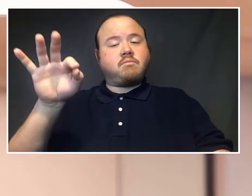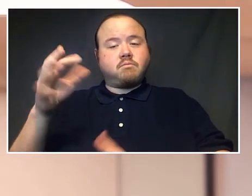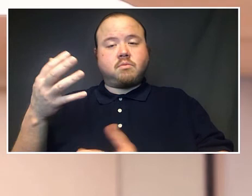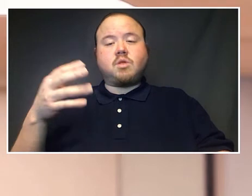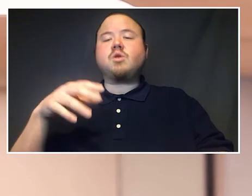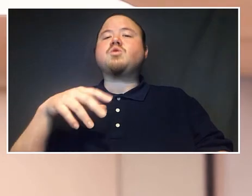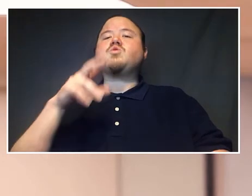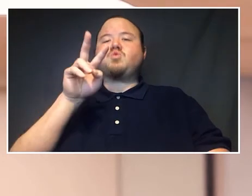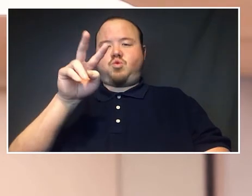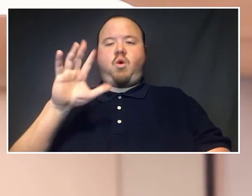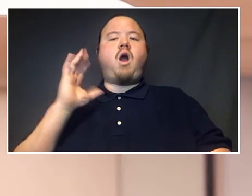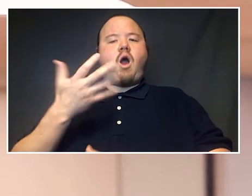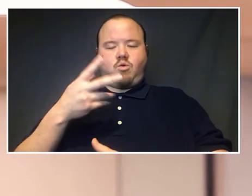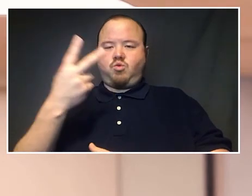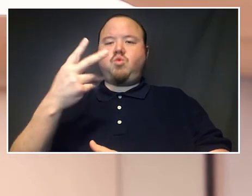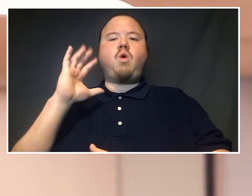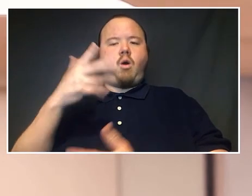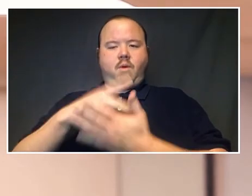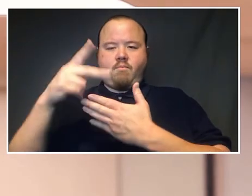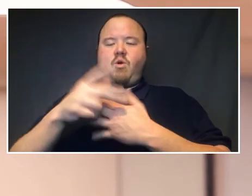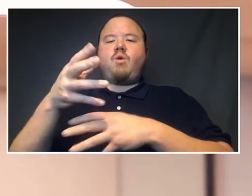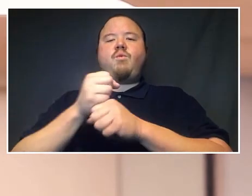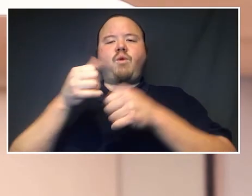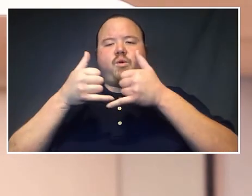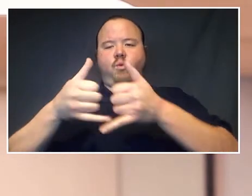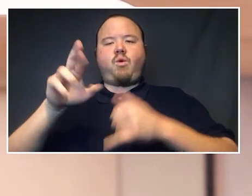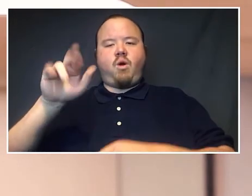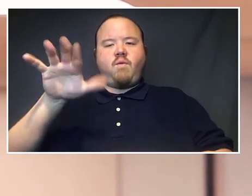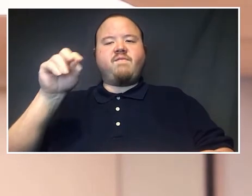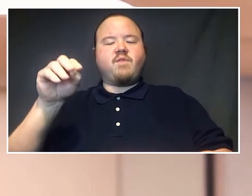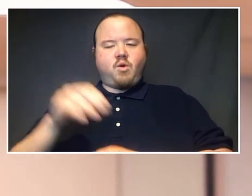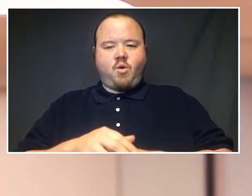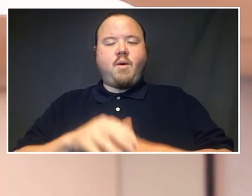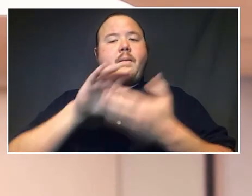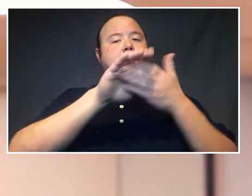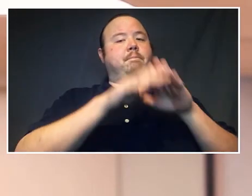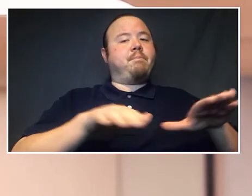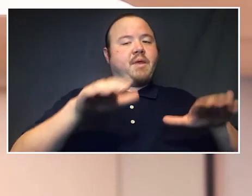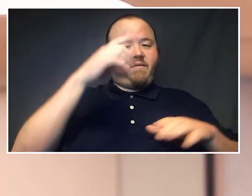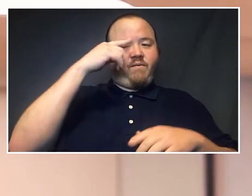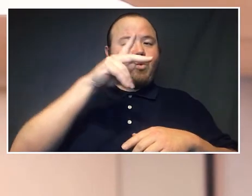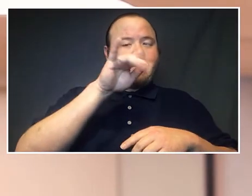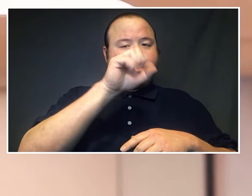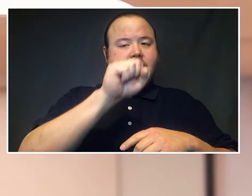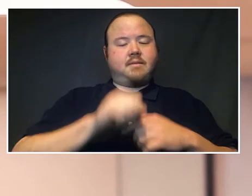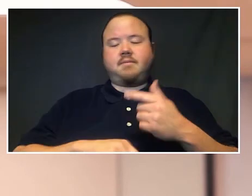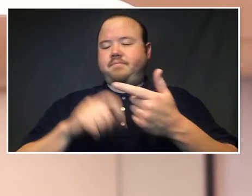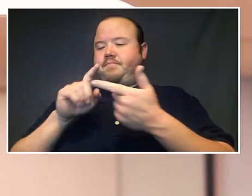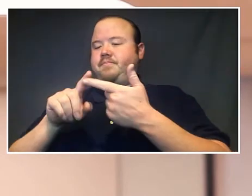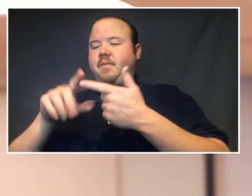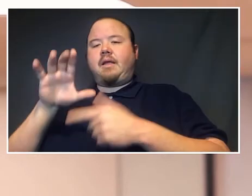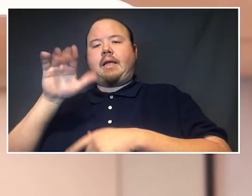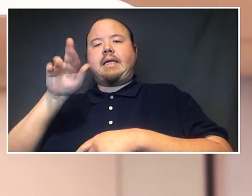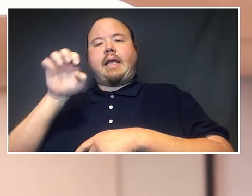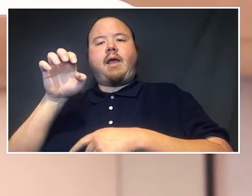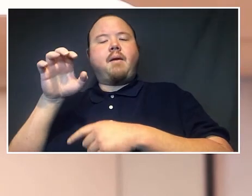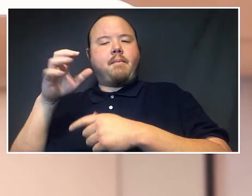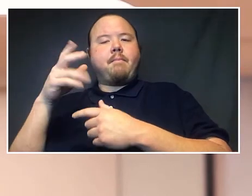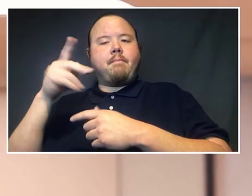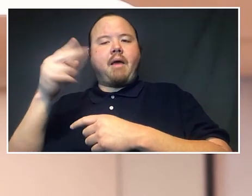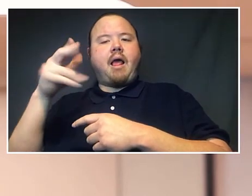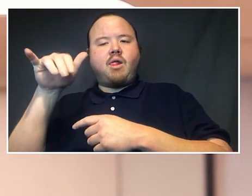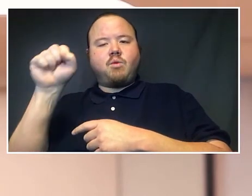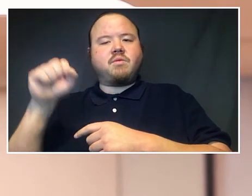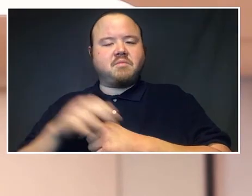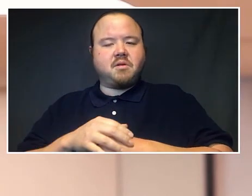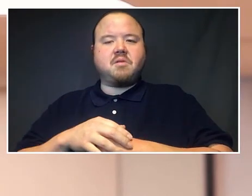2019, 2 PEI programs received the RIVCO Innovates Award, Peace for Kids and Care Pathways. Rivco Innovates is the awards arm of the county's vision for